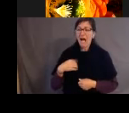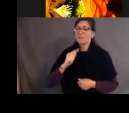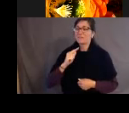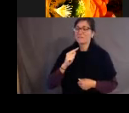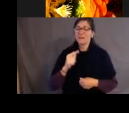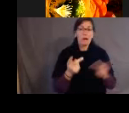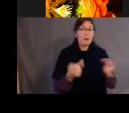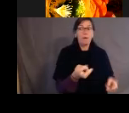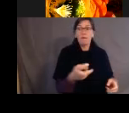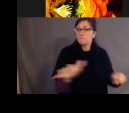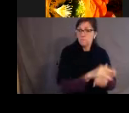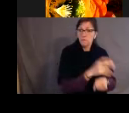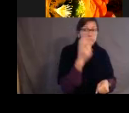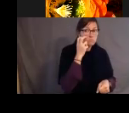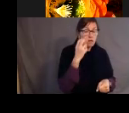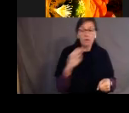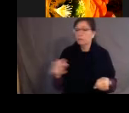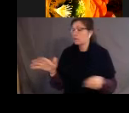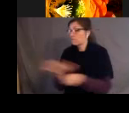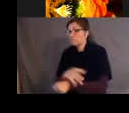vision or no residual hearing.